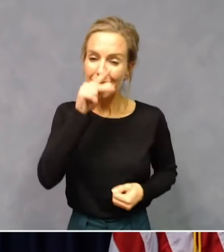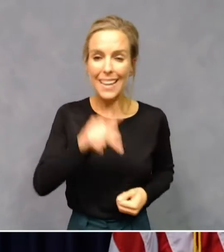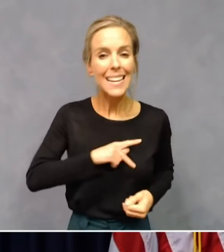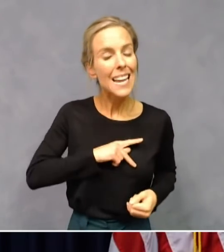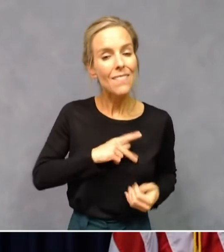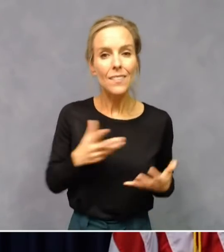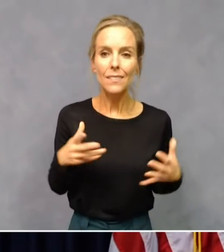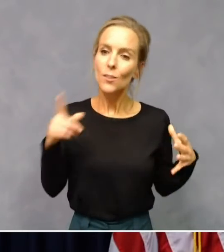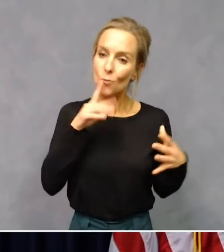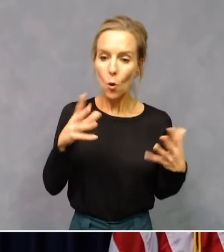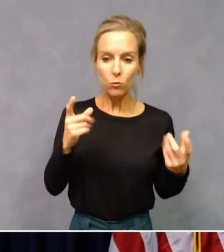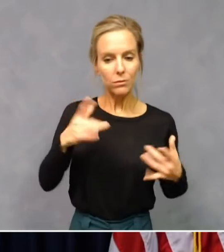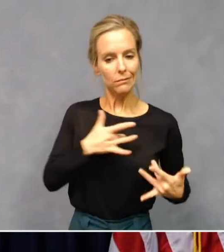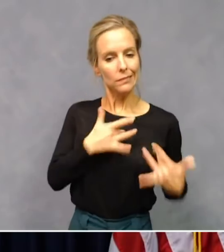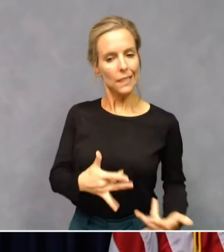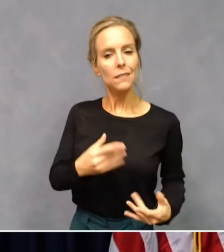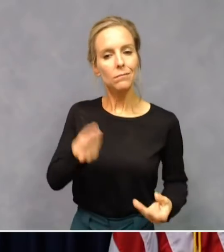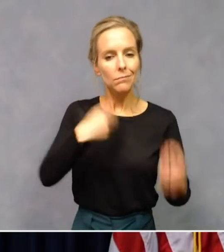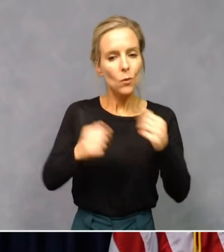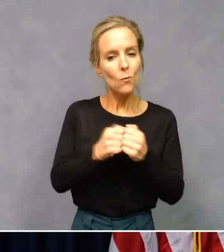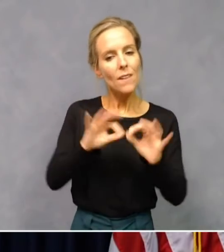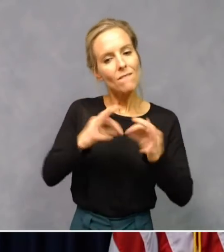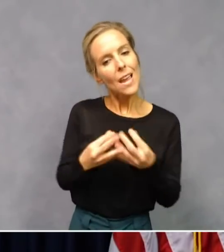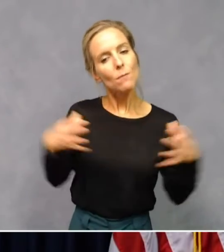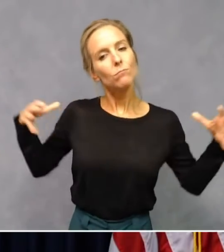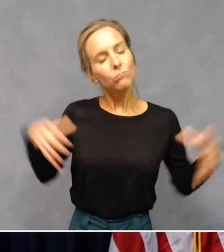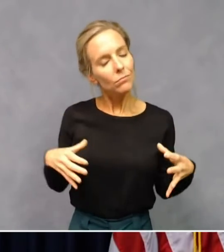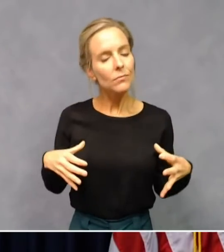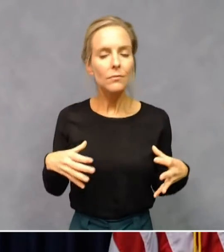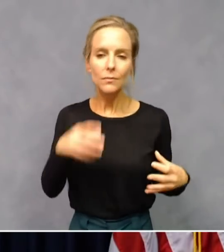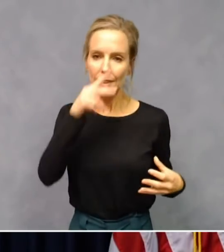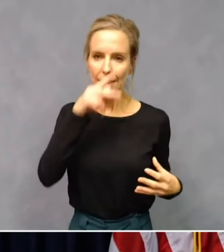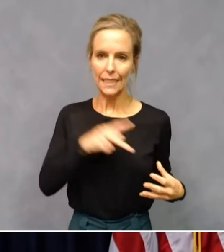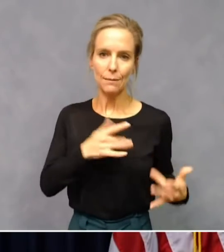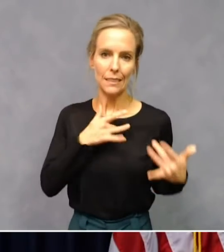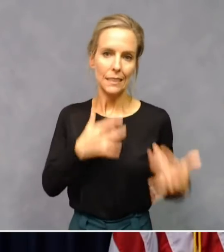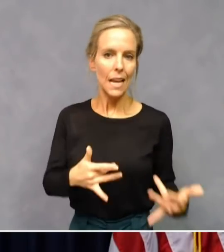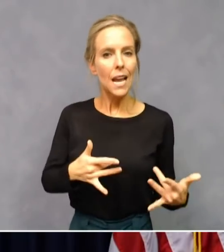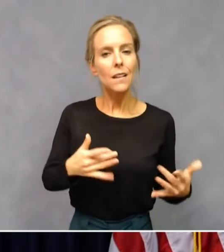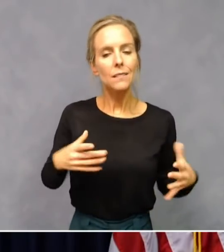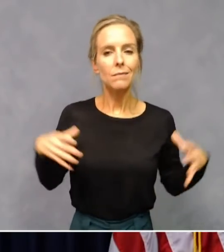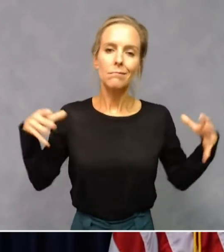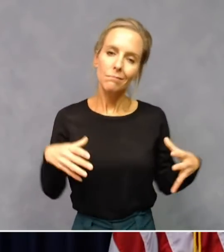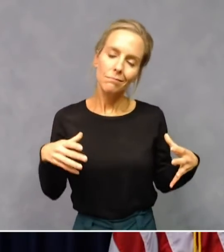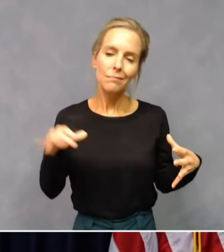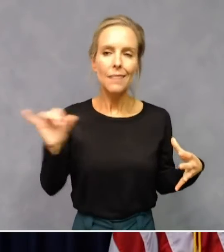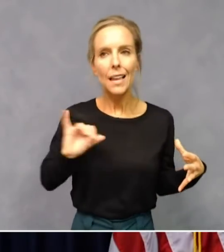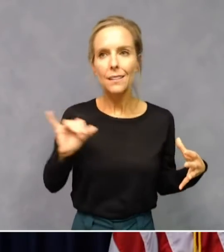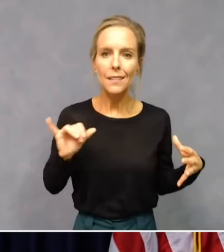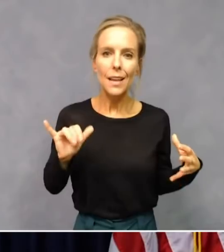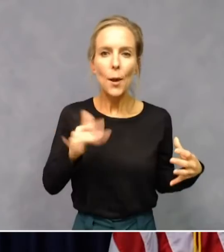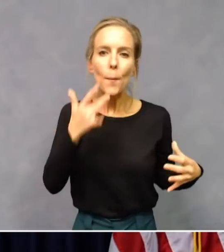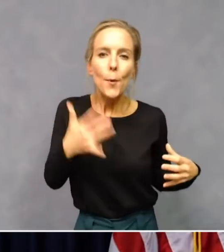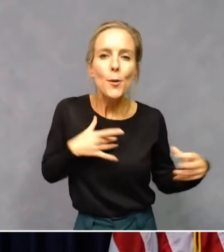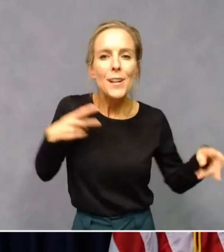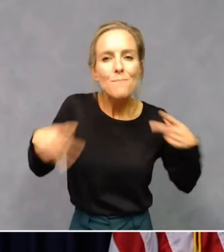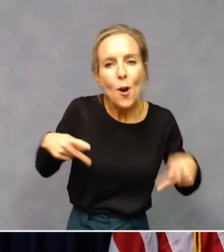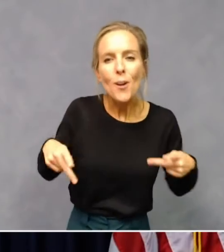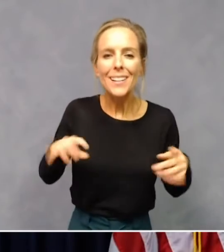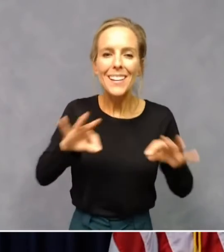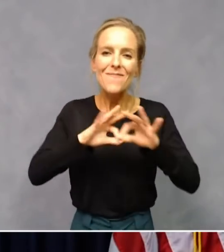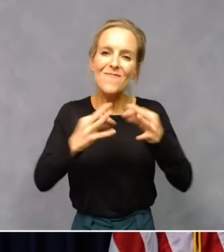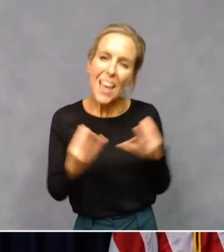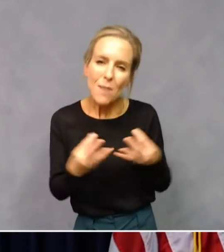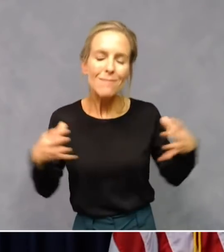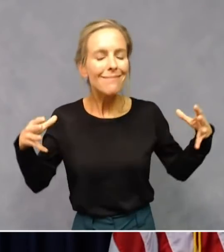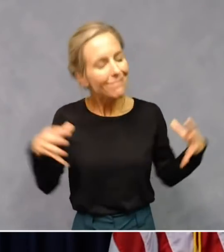family. Thanksgiving, oftentimes we act around each other like a birthday party, family that is